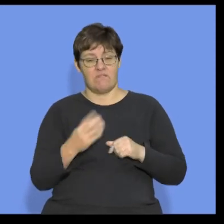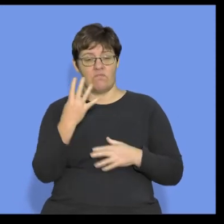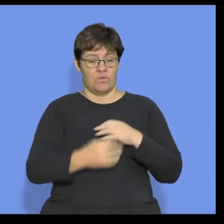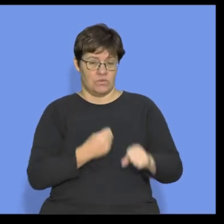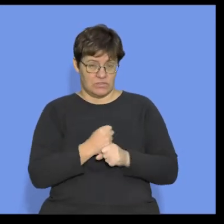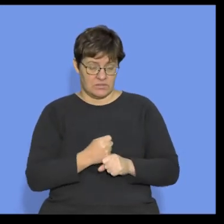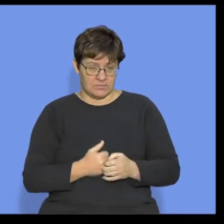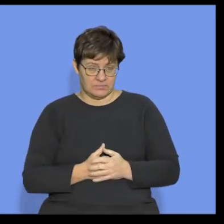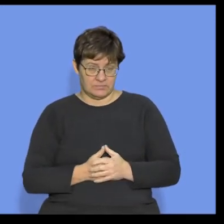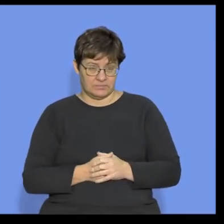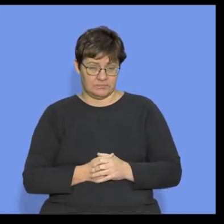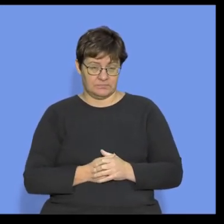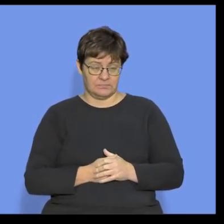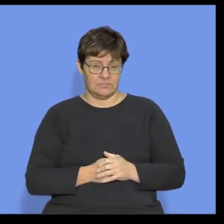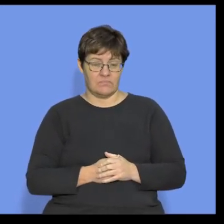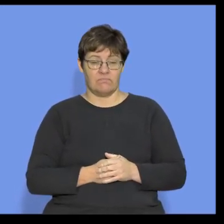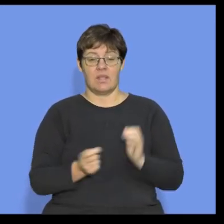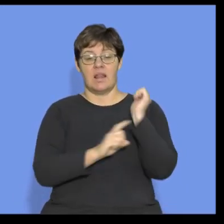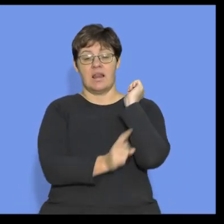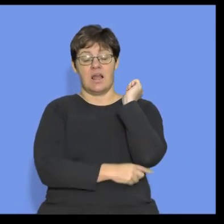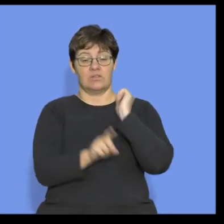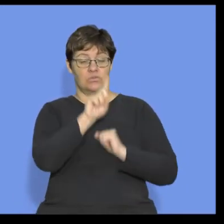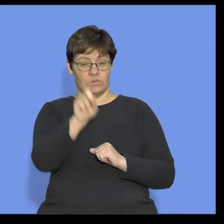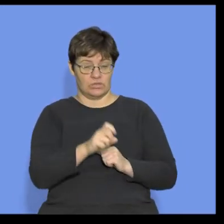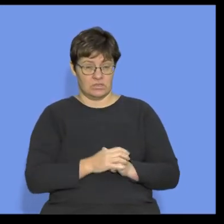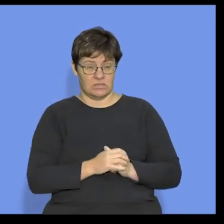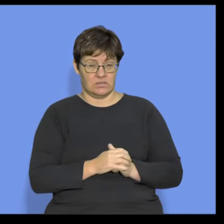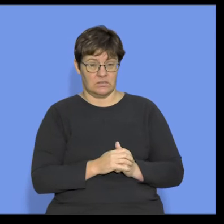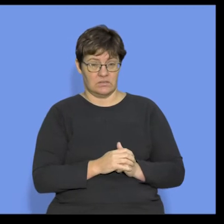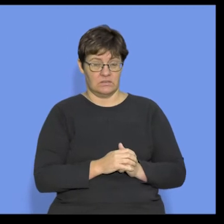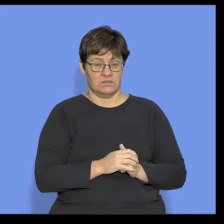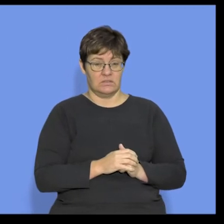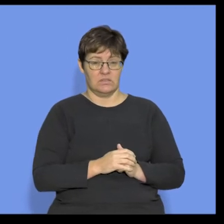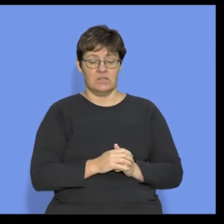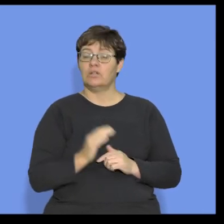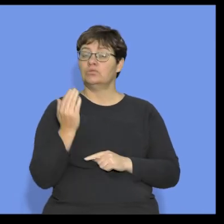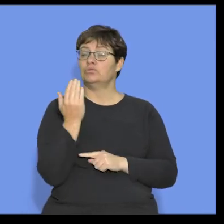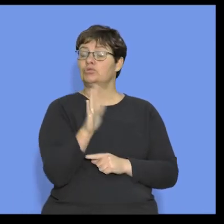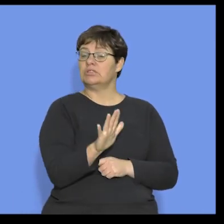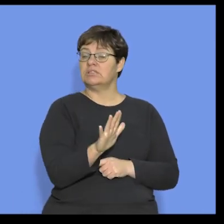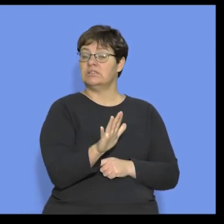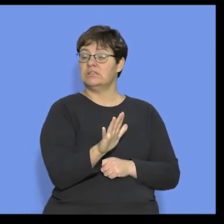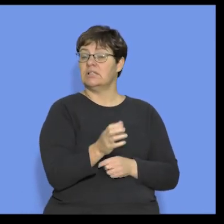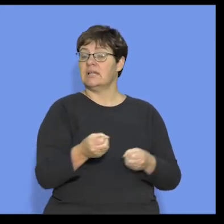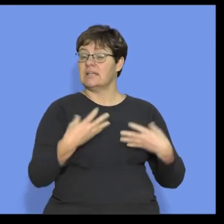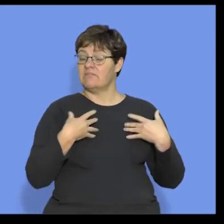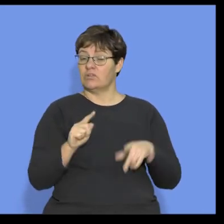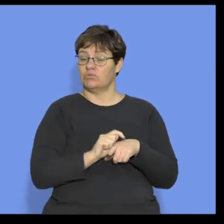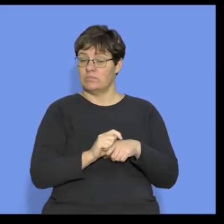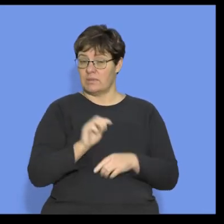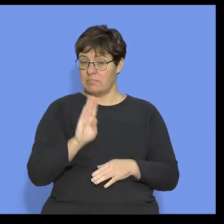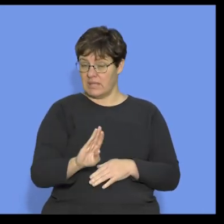years? Then our last question, are a tree given treatment